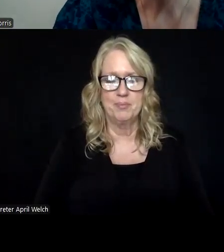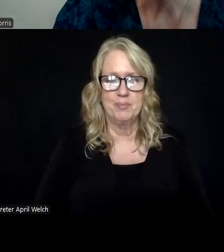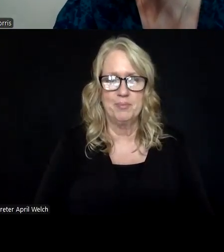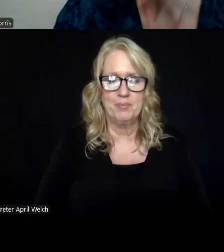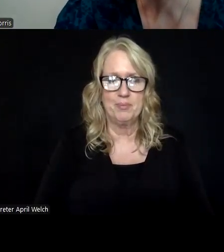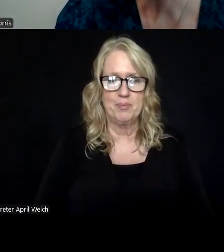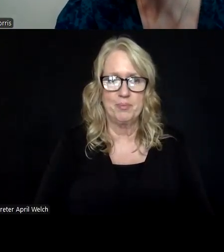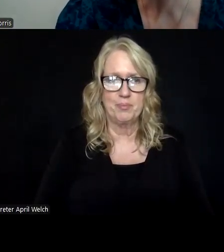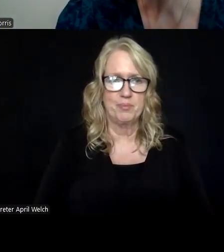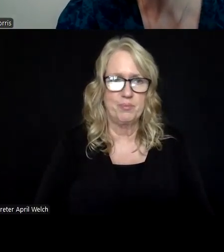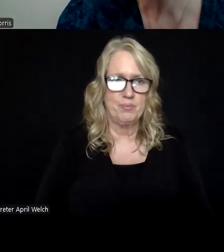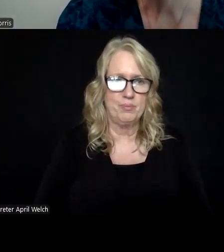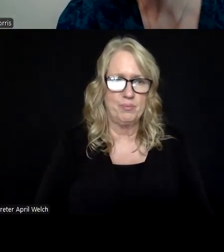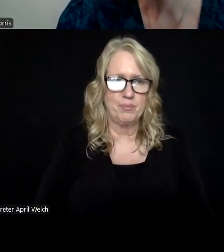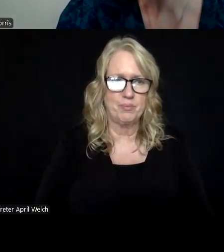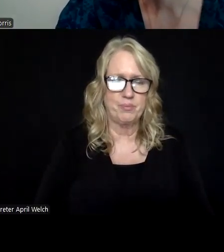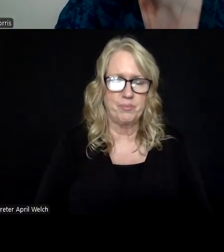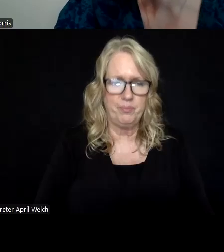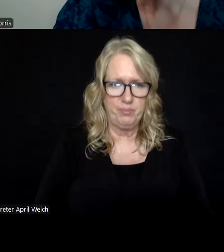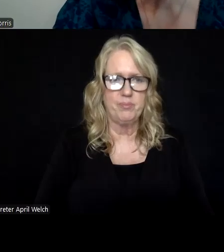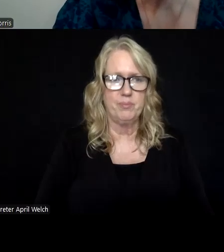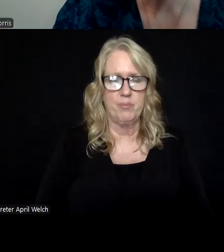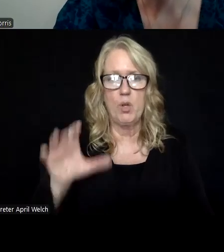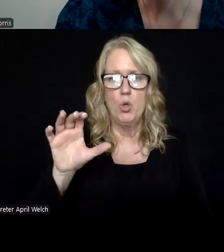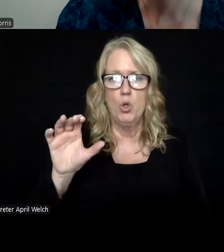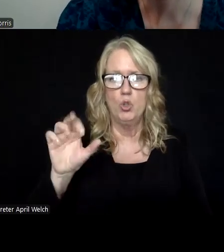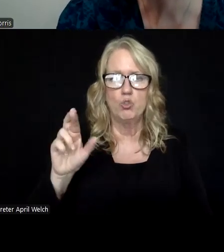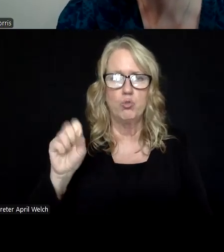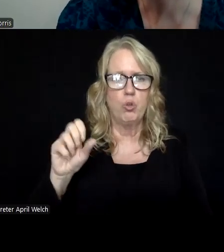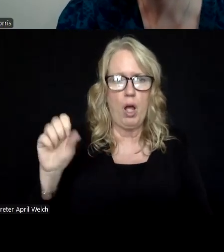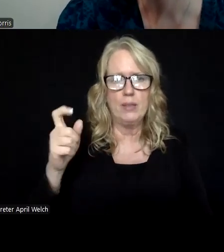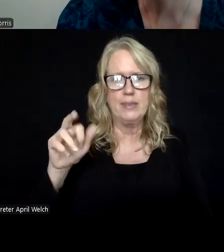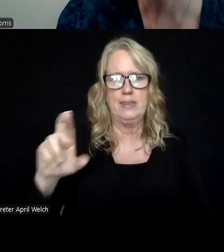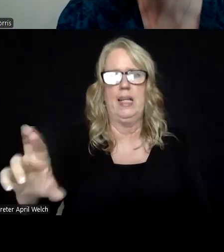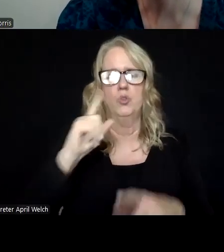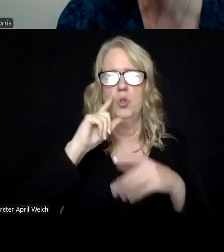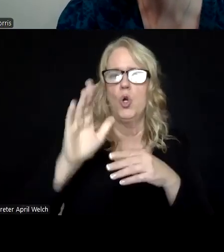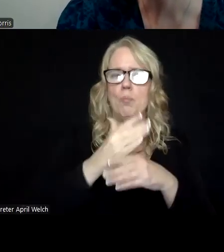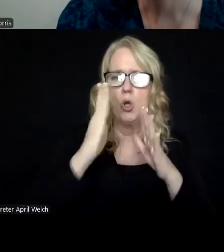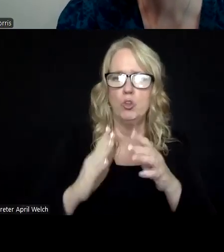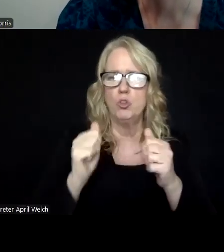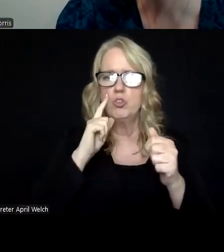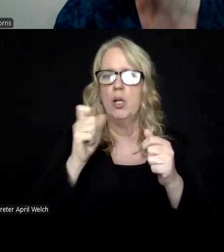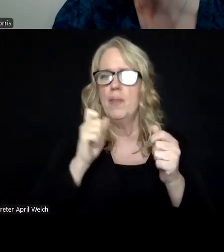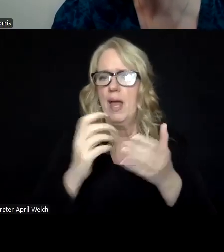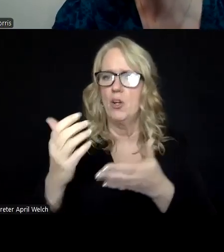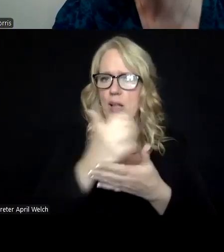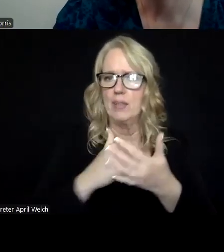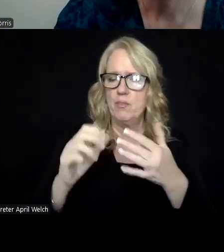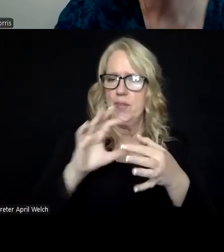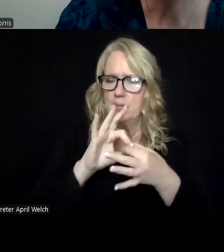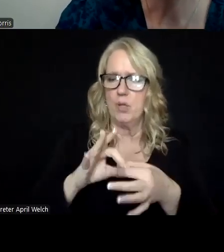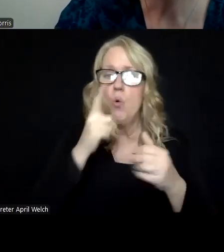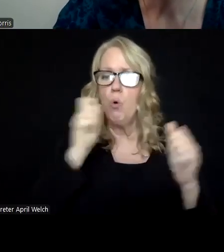So cross-sector partnerships are super important. We want to work with other people. So who do we usually work with and who else needs to be at the